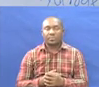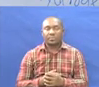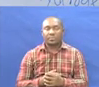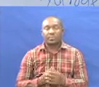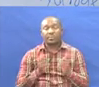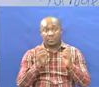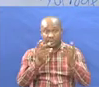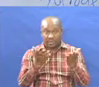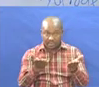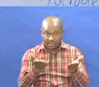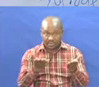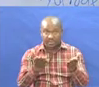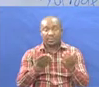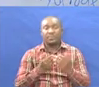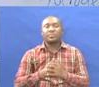Okay.